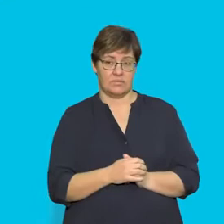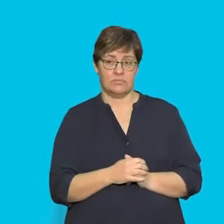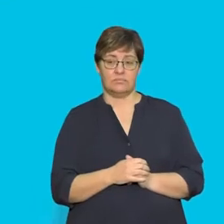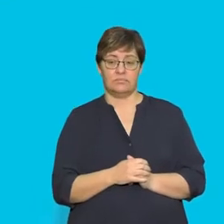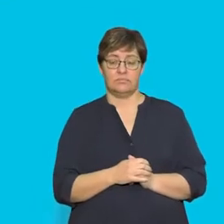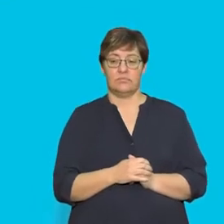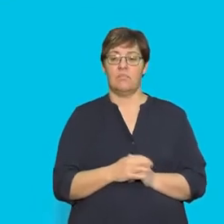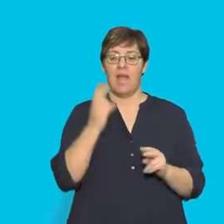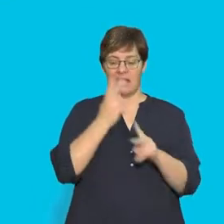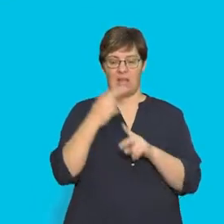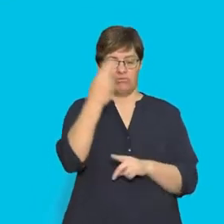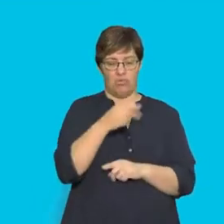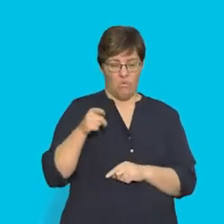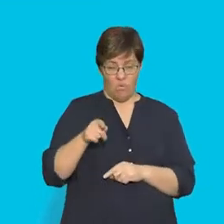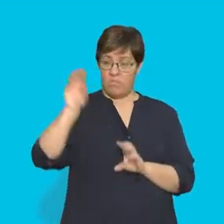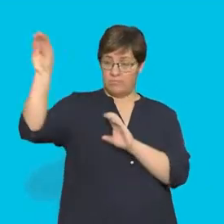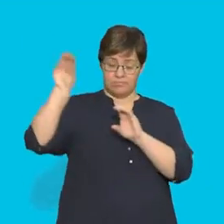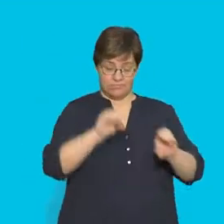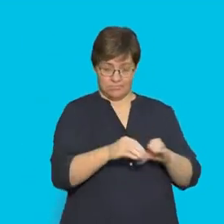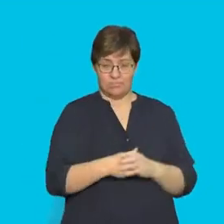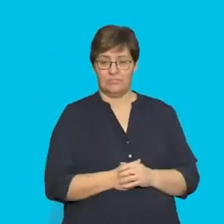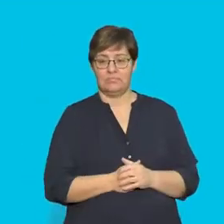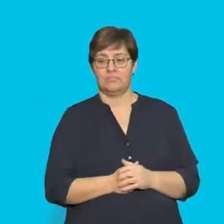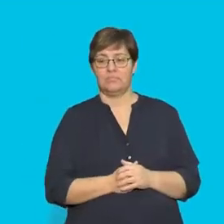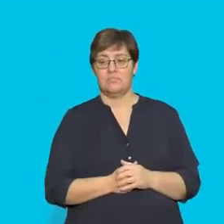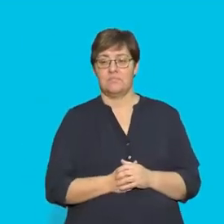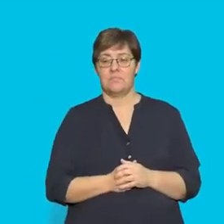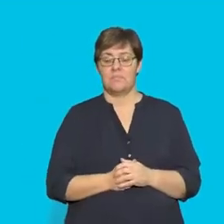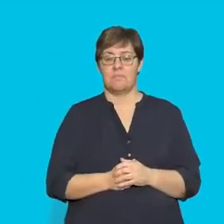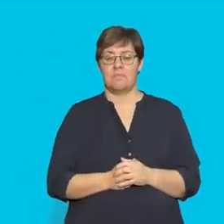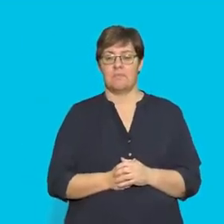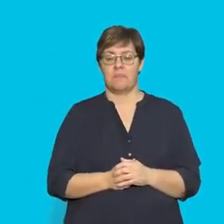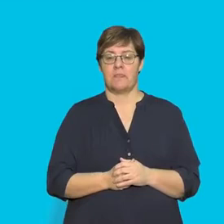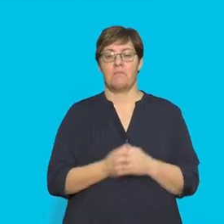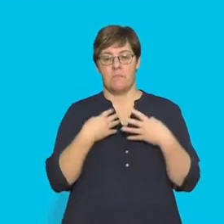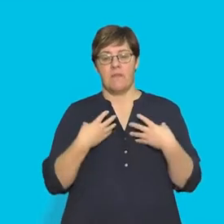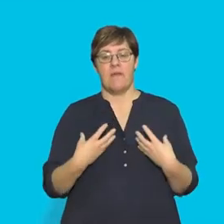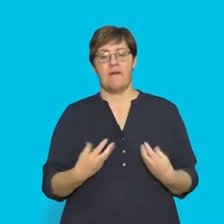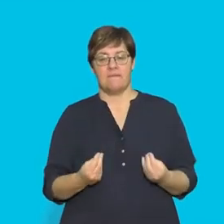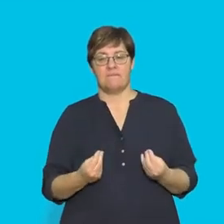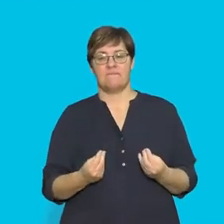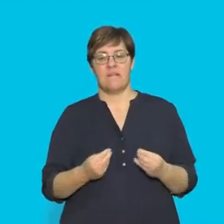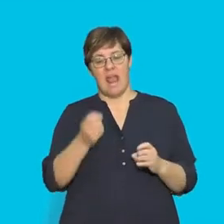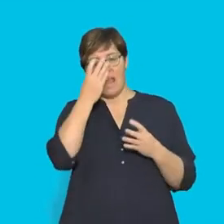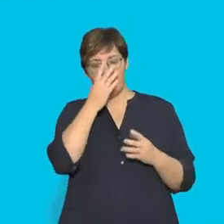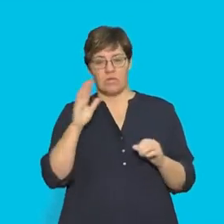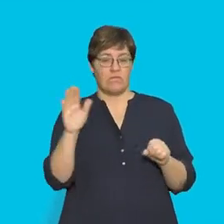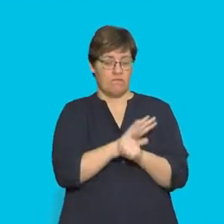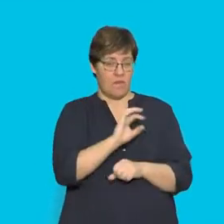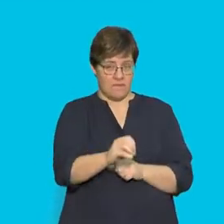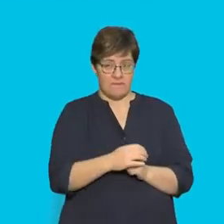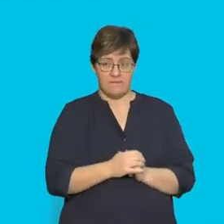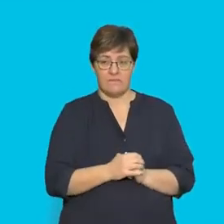simply redraw the coil for a minute so that I've got all the details right.